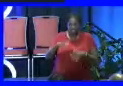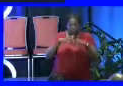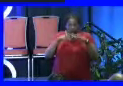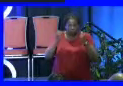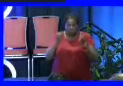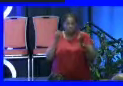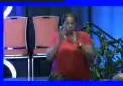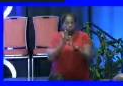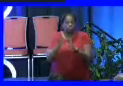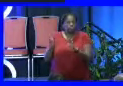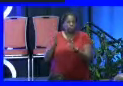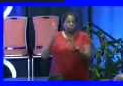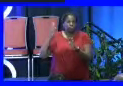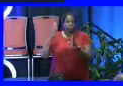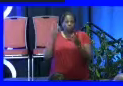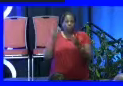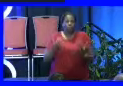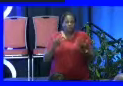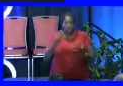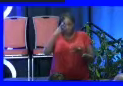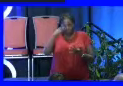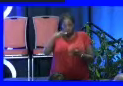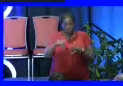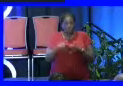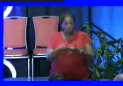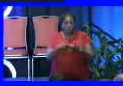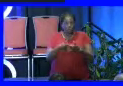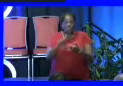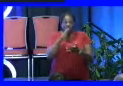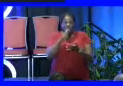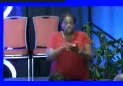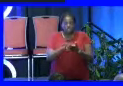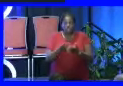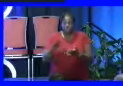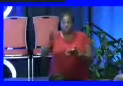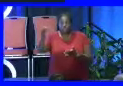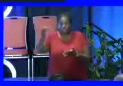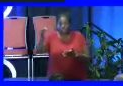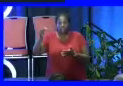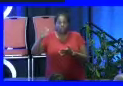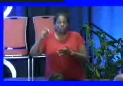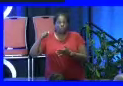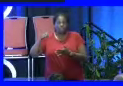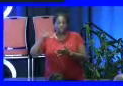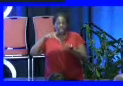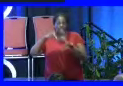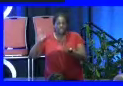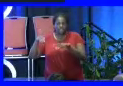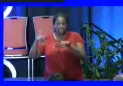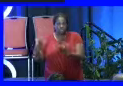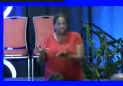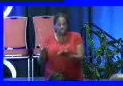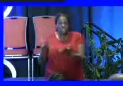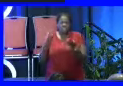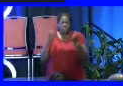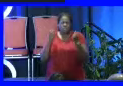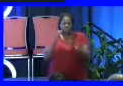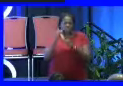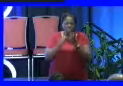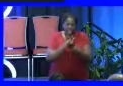line at the Social Security office for an award letter to be able to provide it to their housing provider. It's taking hours and they're wondering why we can't just share